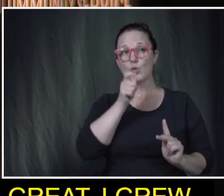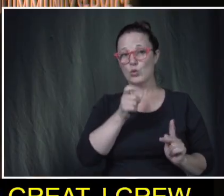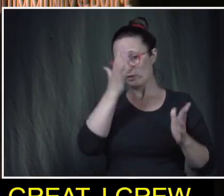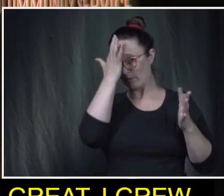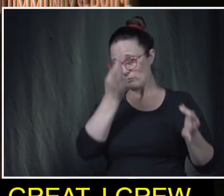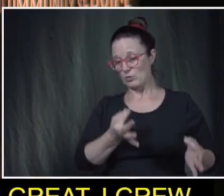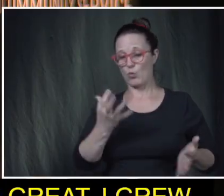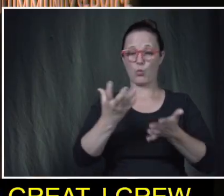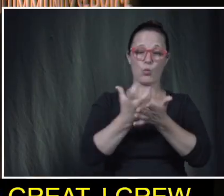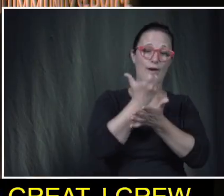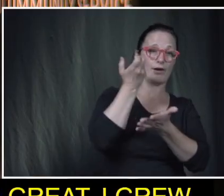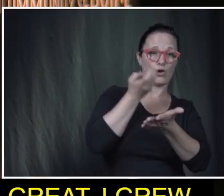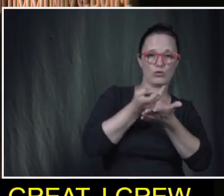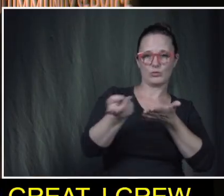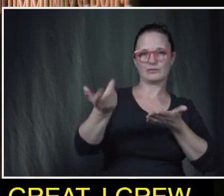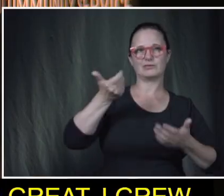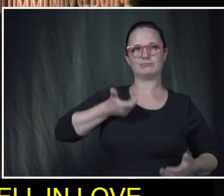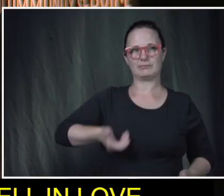is me.